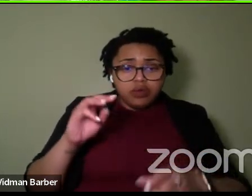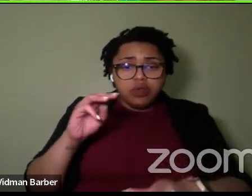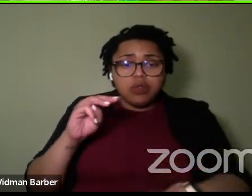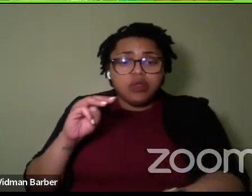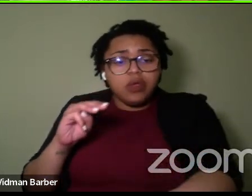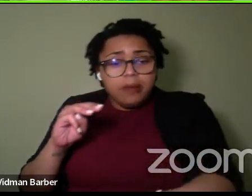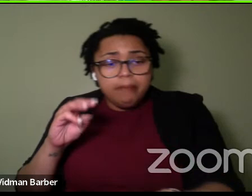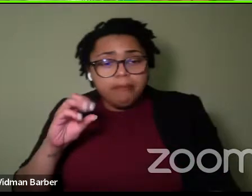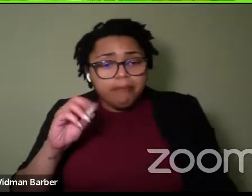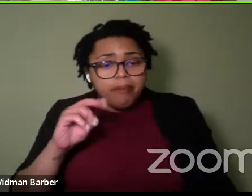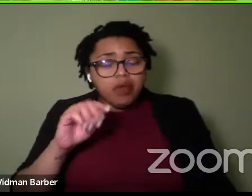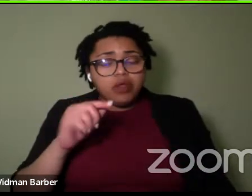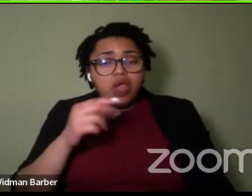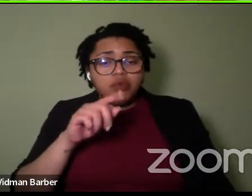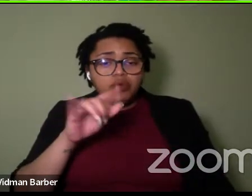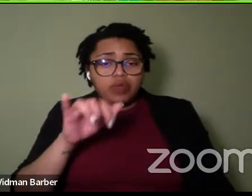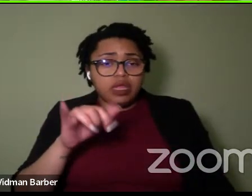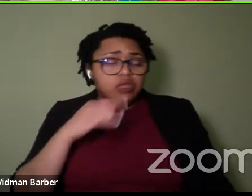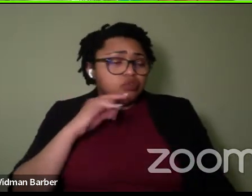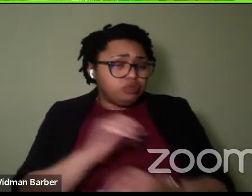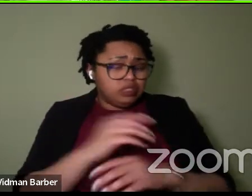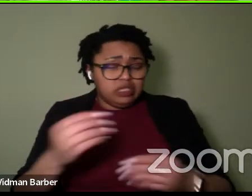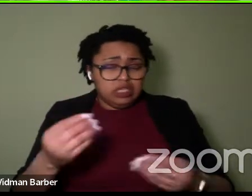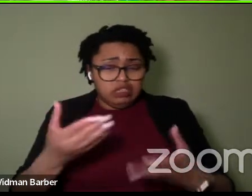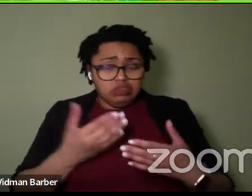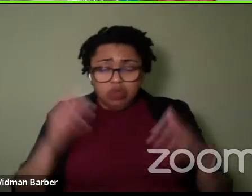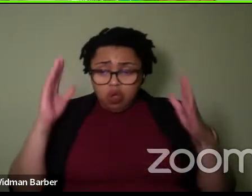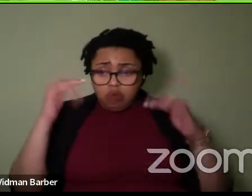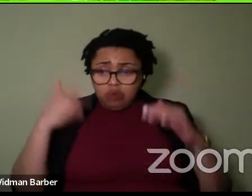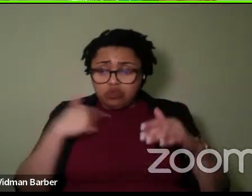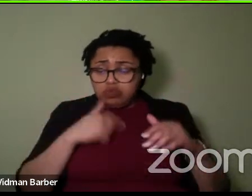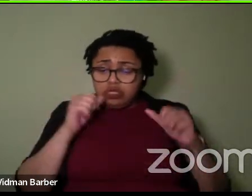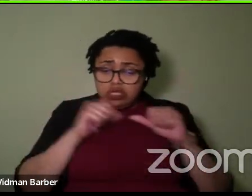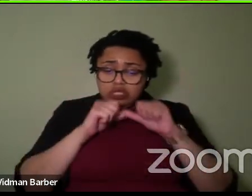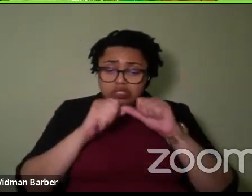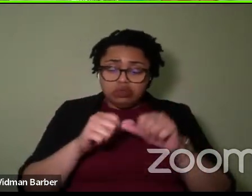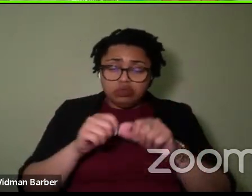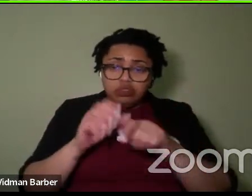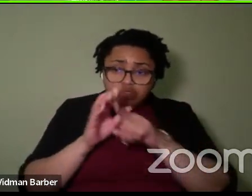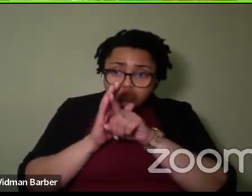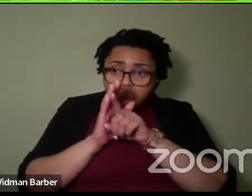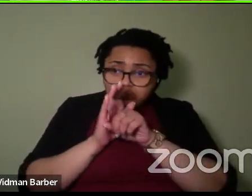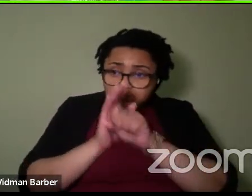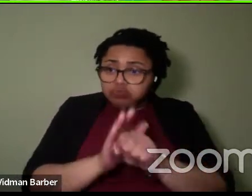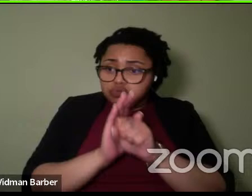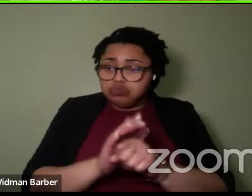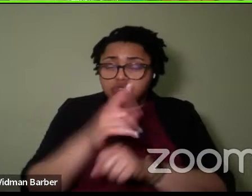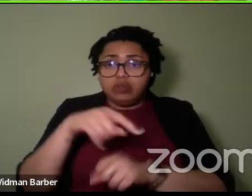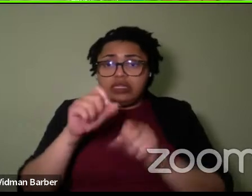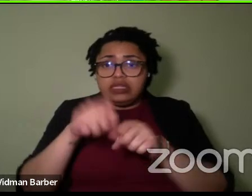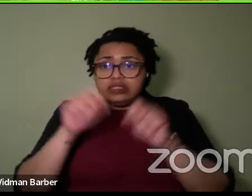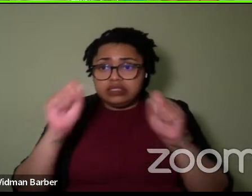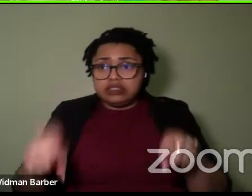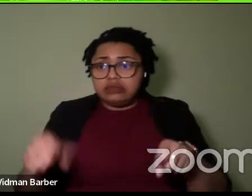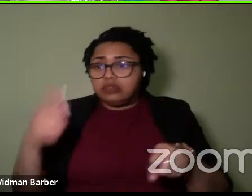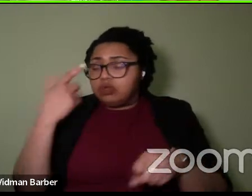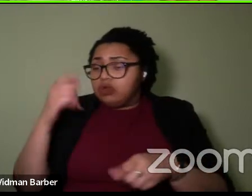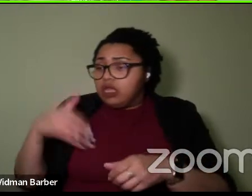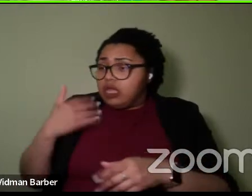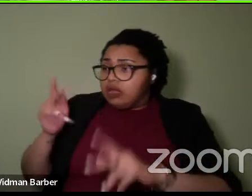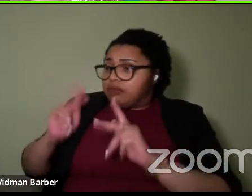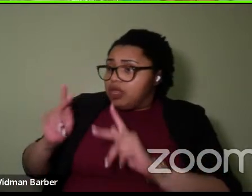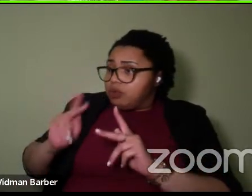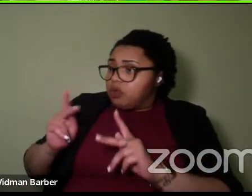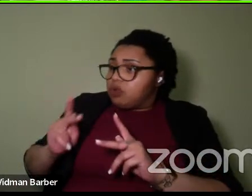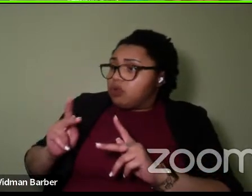can collectively continue to push against these systems so that, the younger scholars who come after us can see themselves